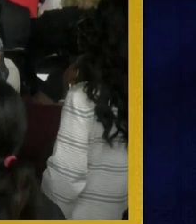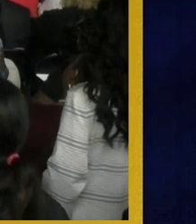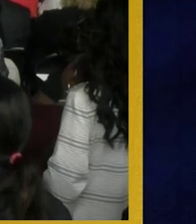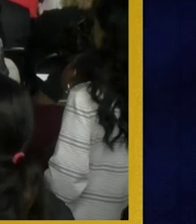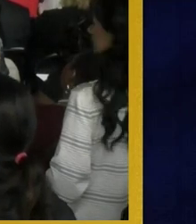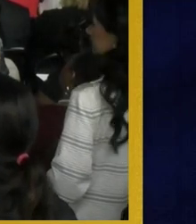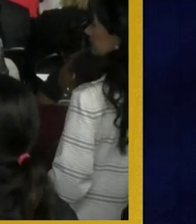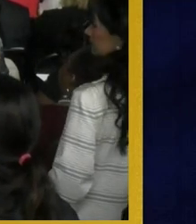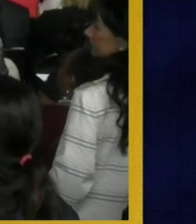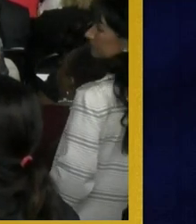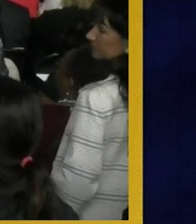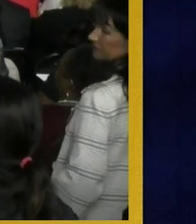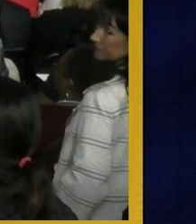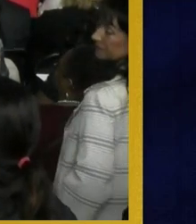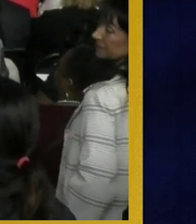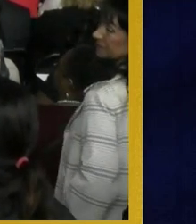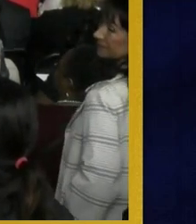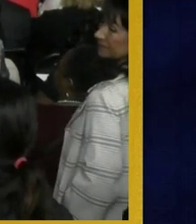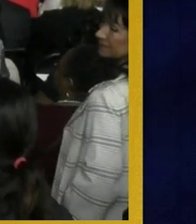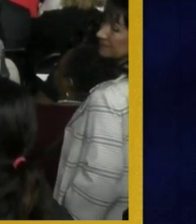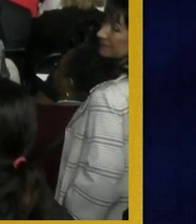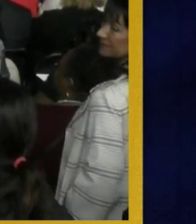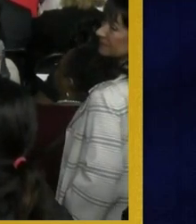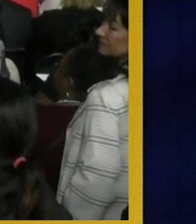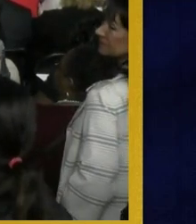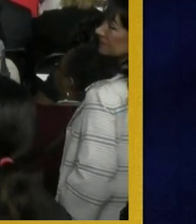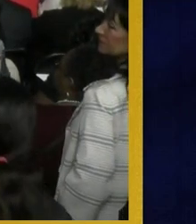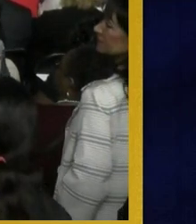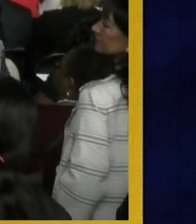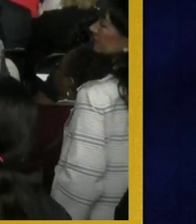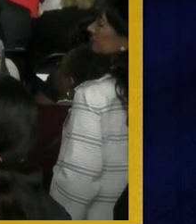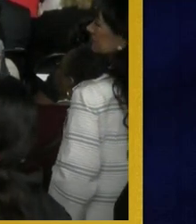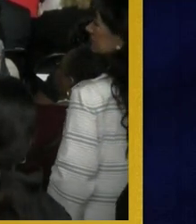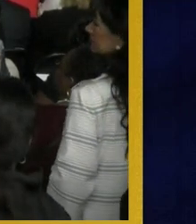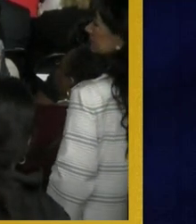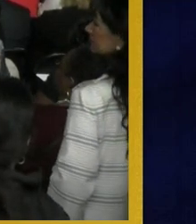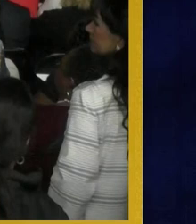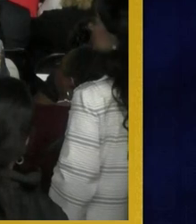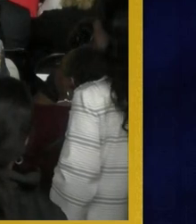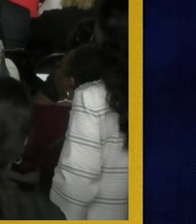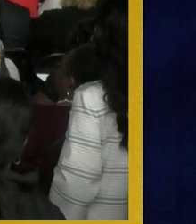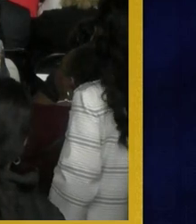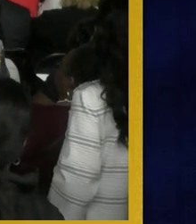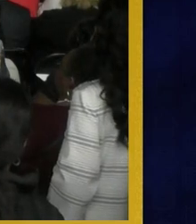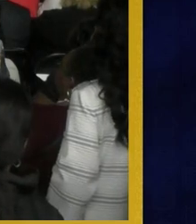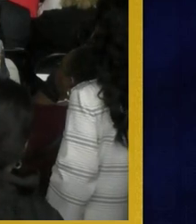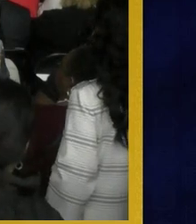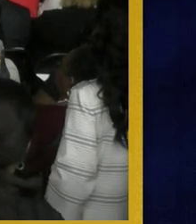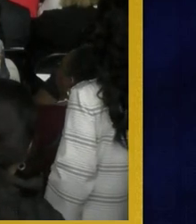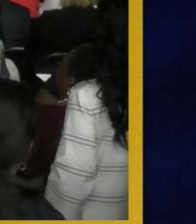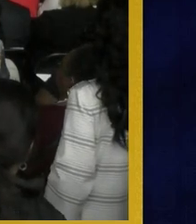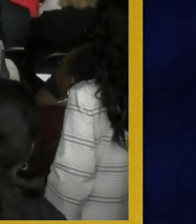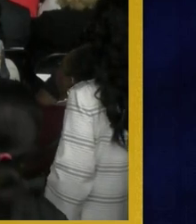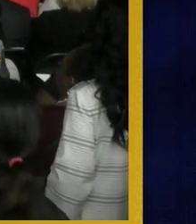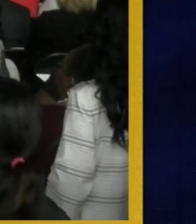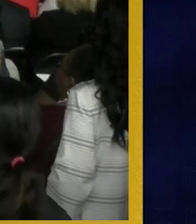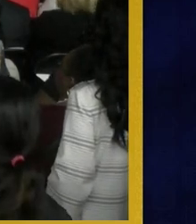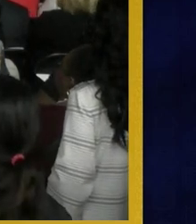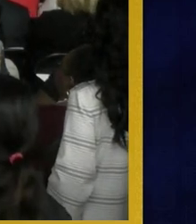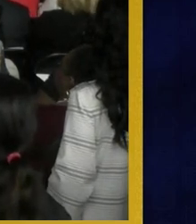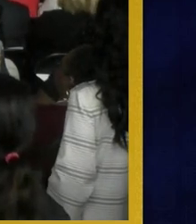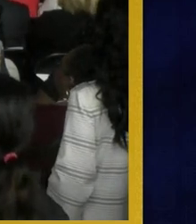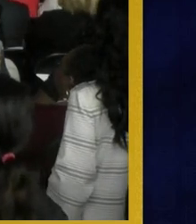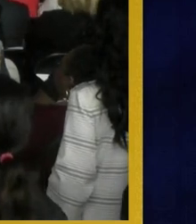where students will pursue high school and college credit courses. We got specialty classrooms, culinary kitchen and restaurant, television